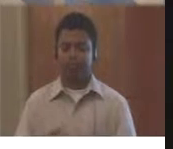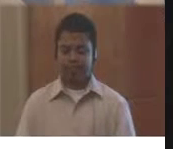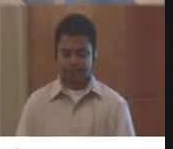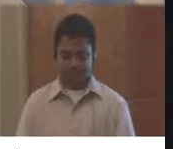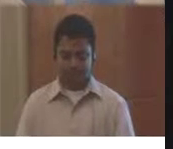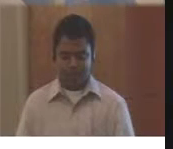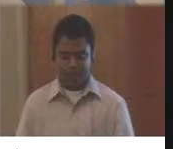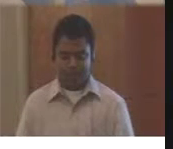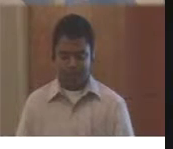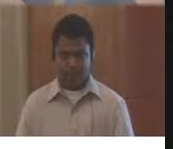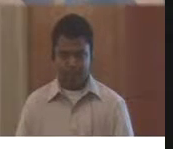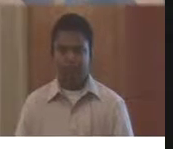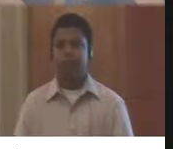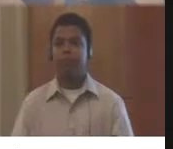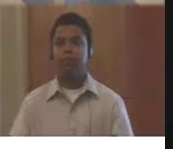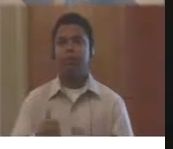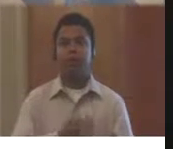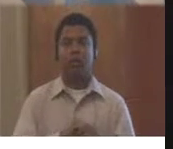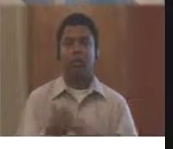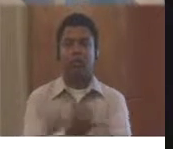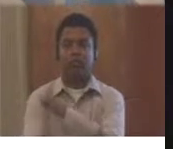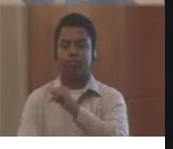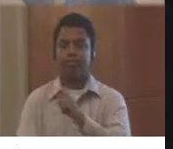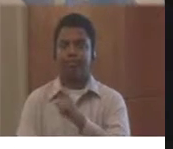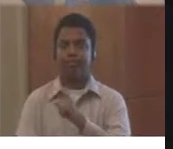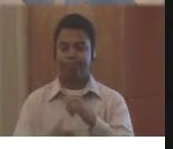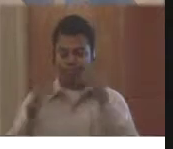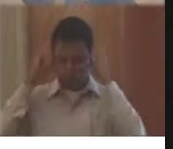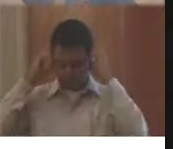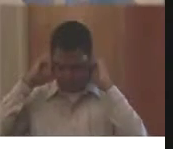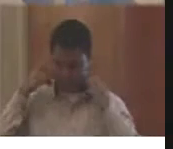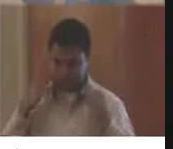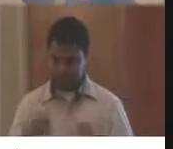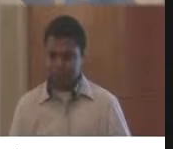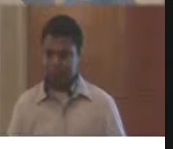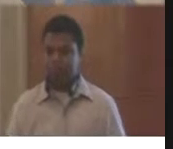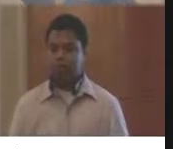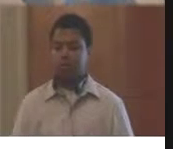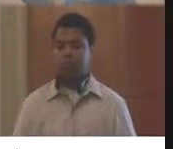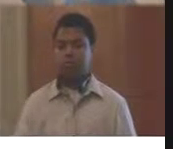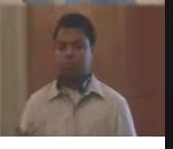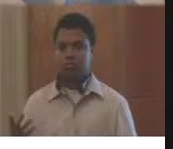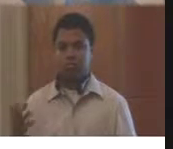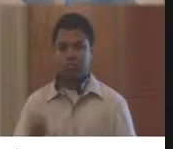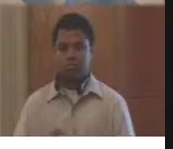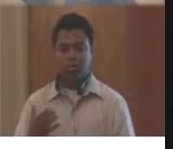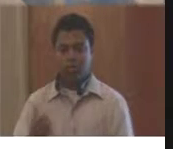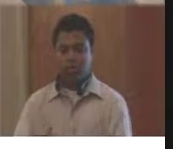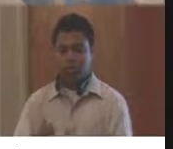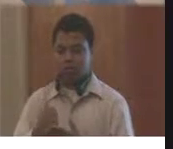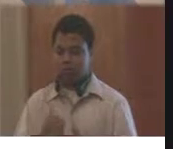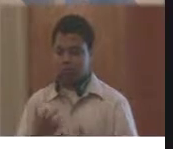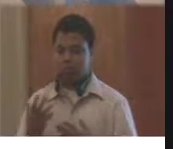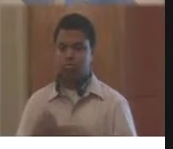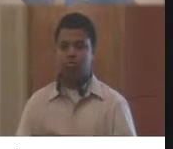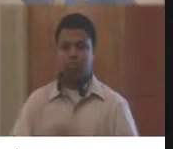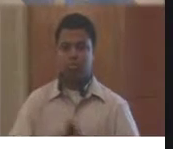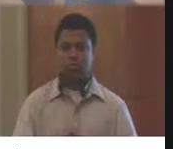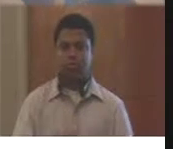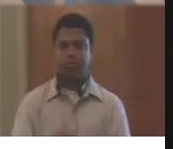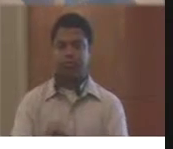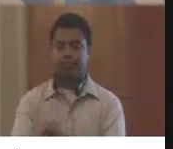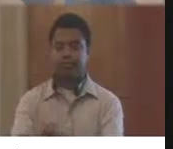for all the delegations for each one of the countries, where each country has its final word. And this will be just as a